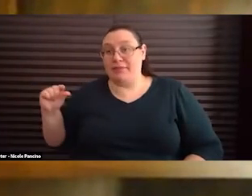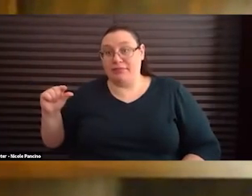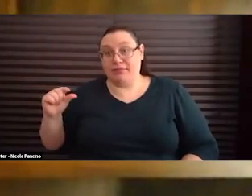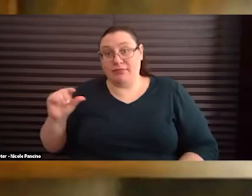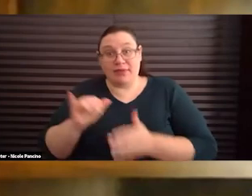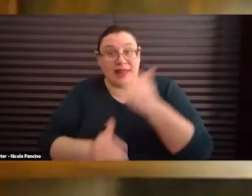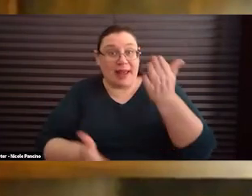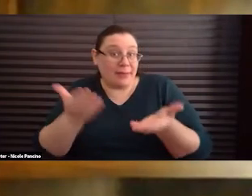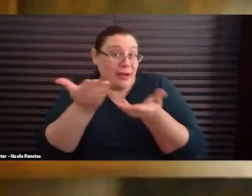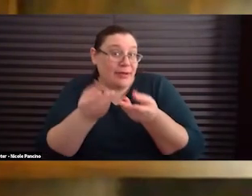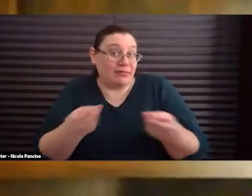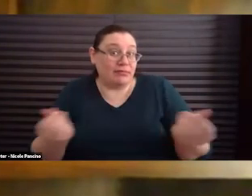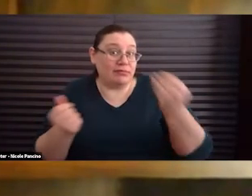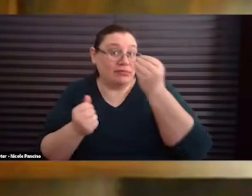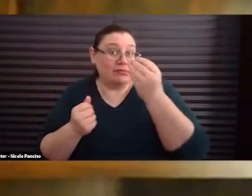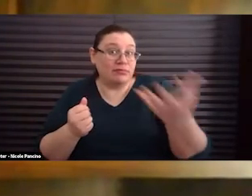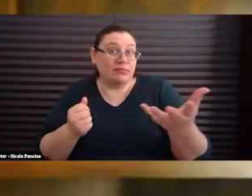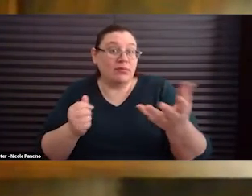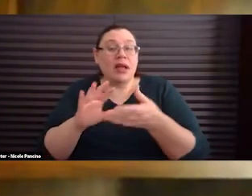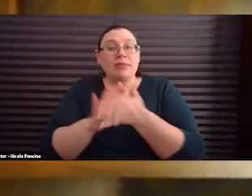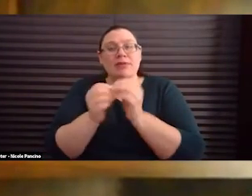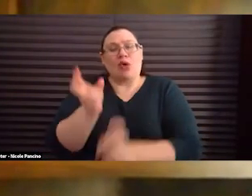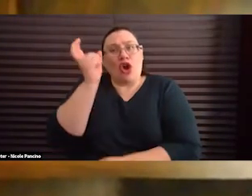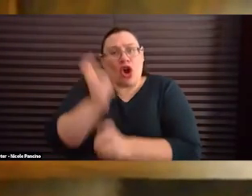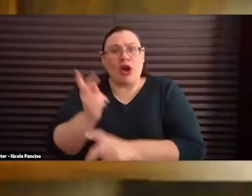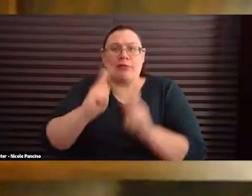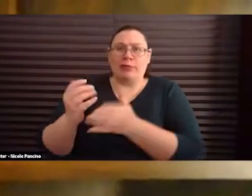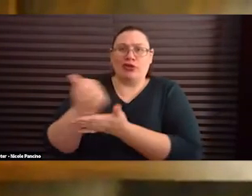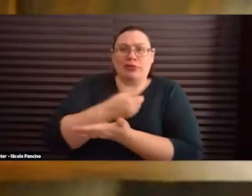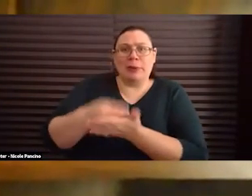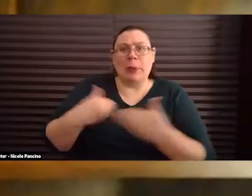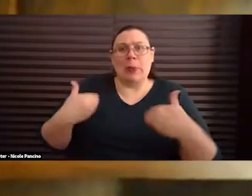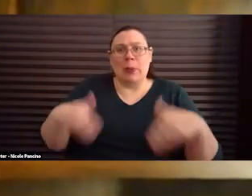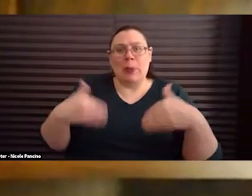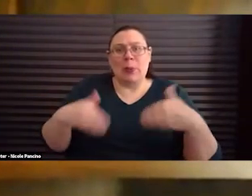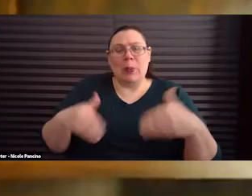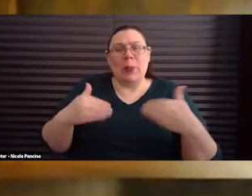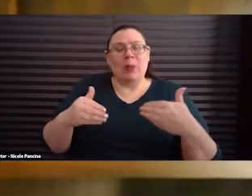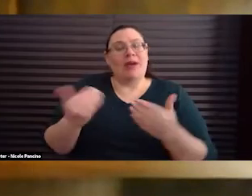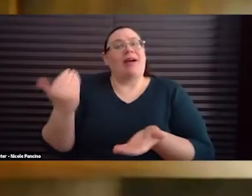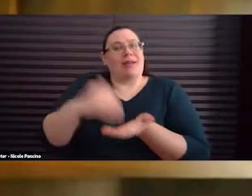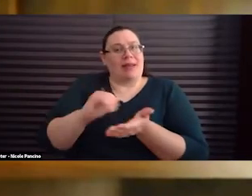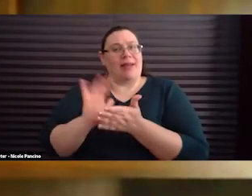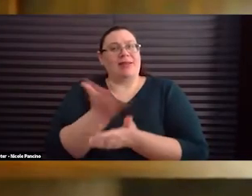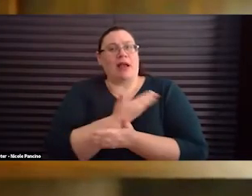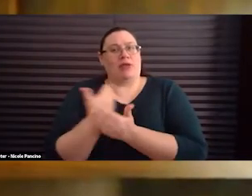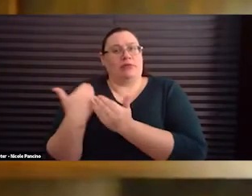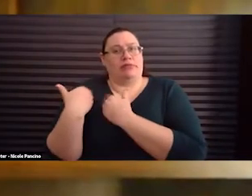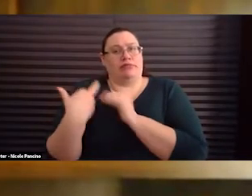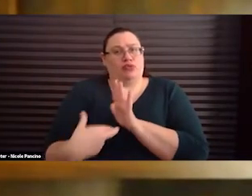away. It becomes harder for people to make a living. Again, that becomes our role. And we have put in